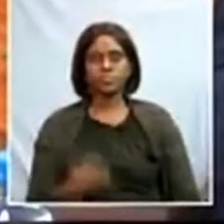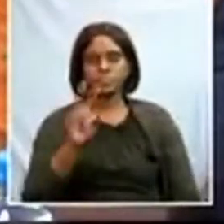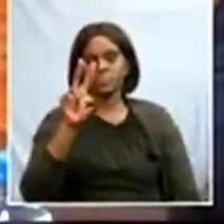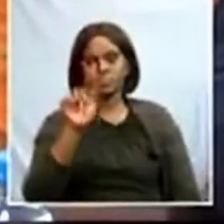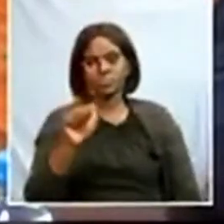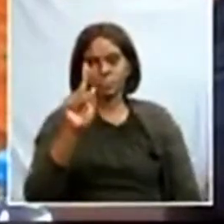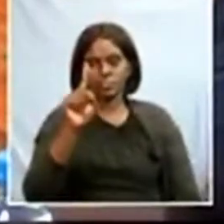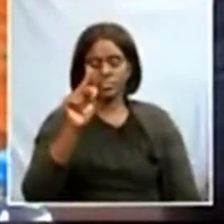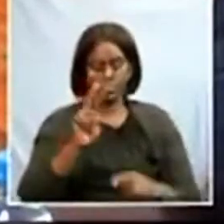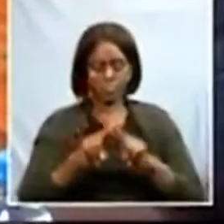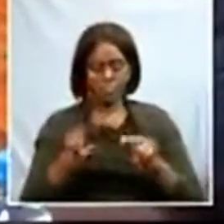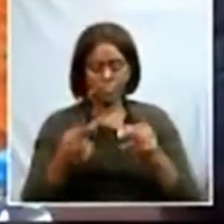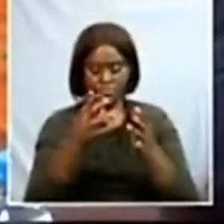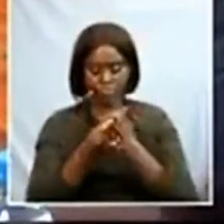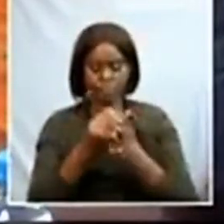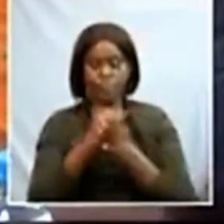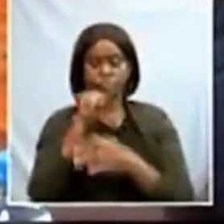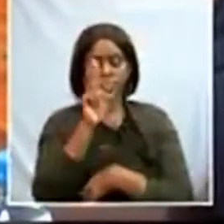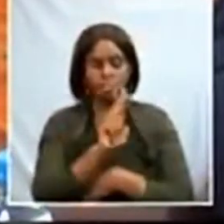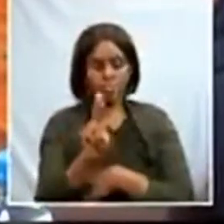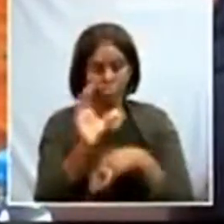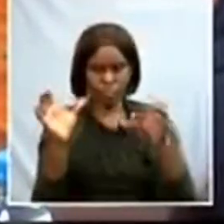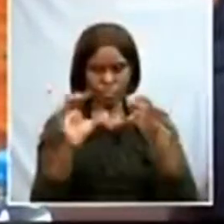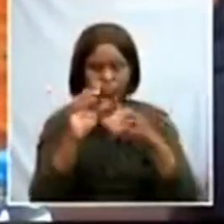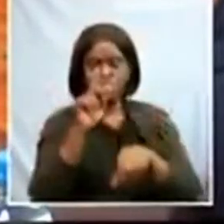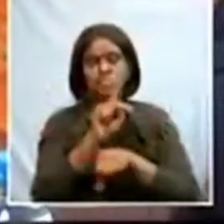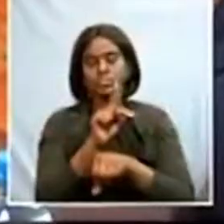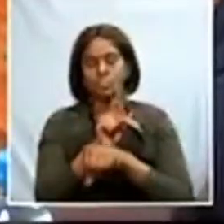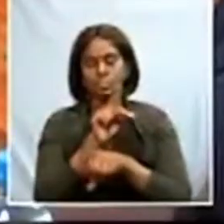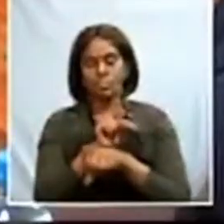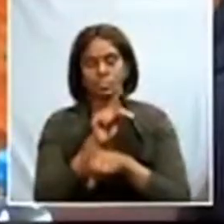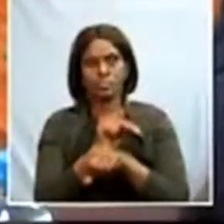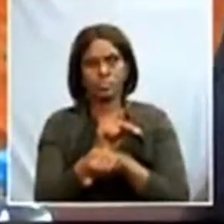2.1, Chair, unspent funds, that's community projects.